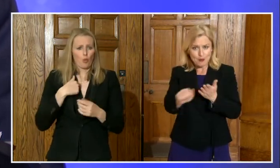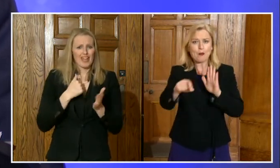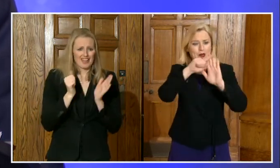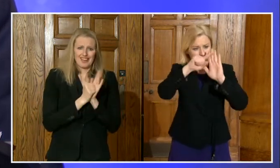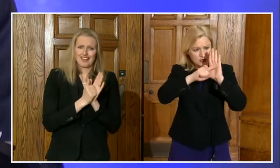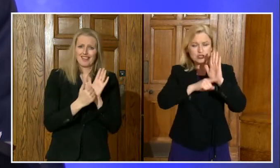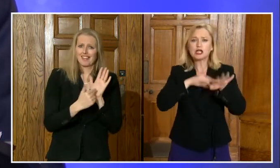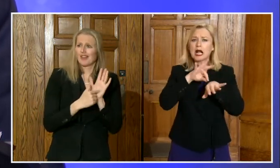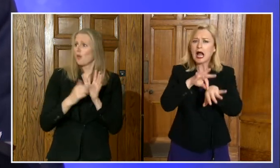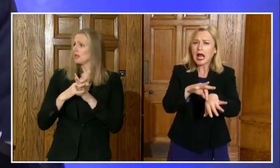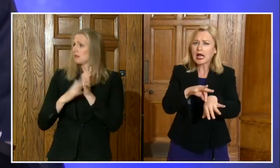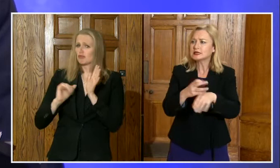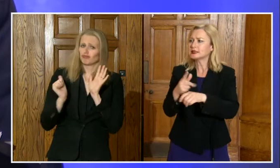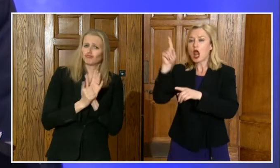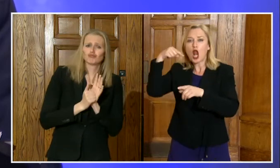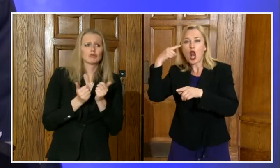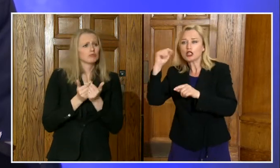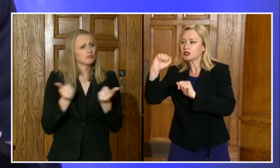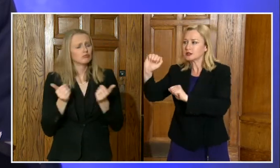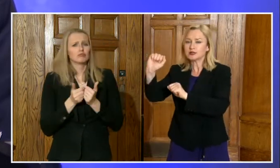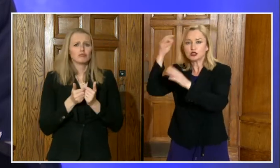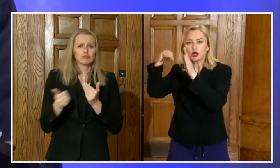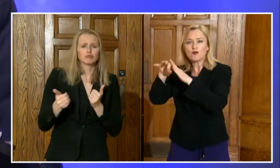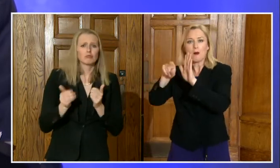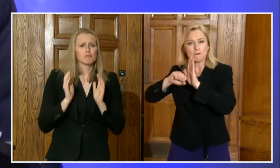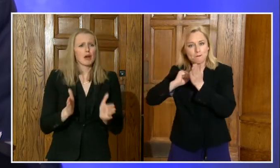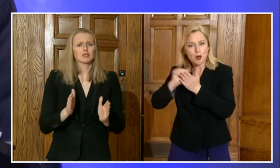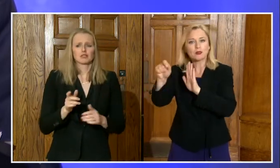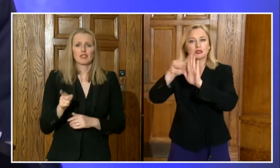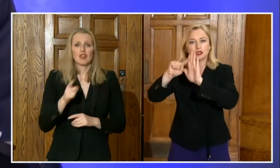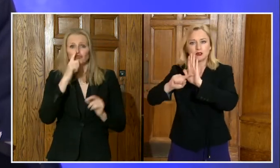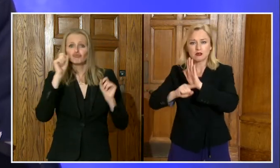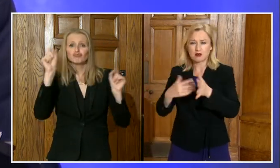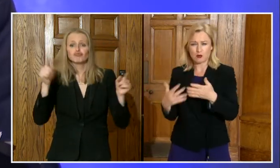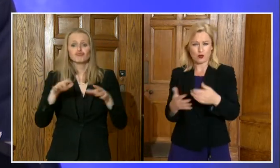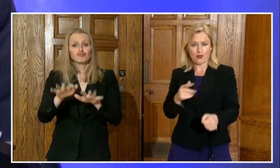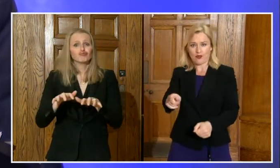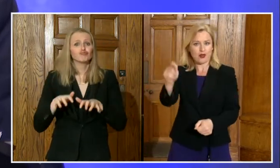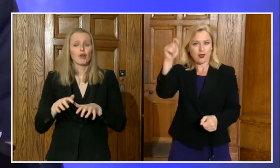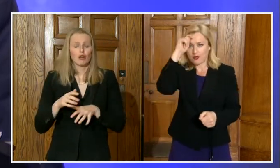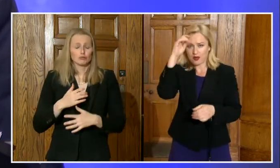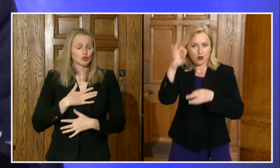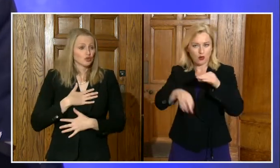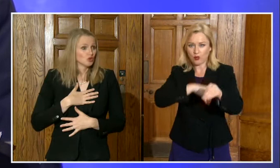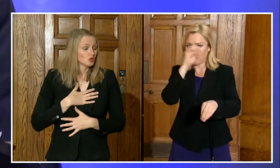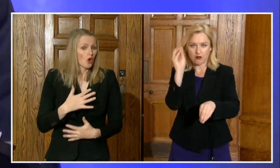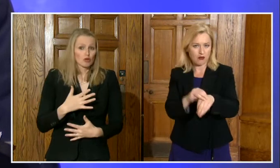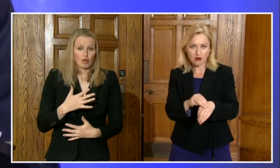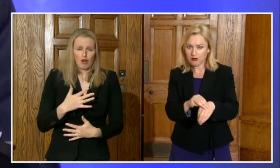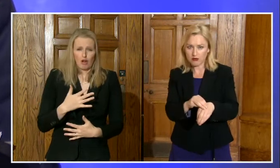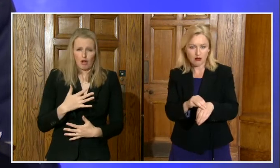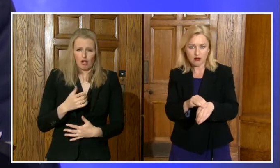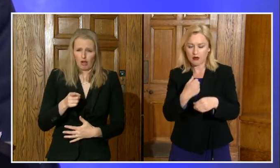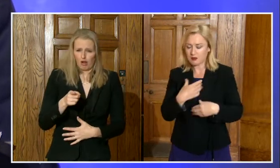in Westminster, and how they could think that what the practice that they were actually carrying out was in any way in keeping with